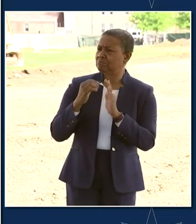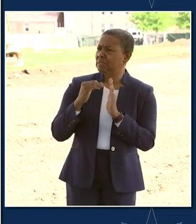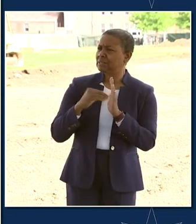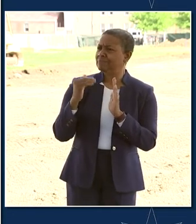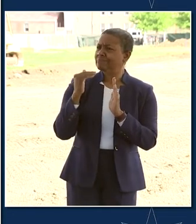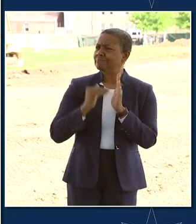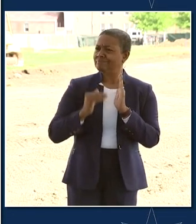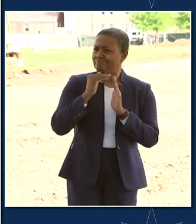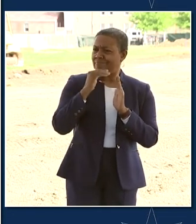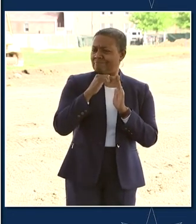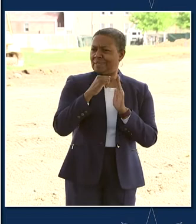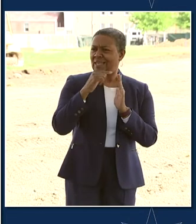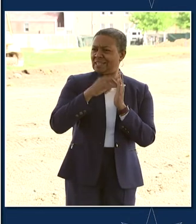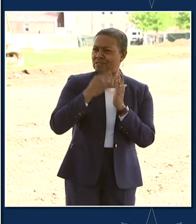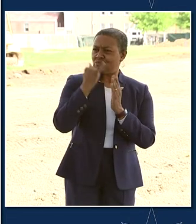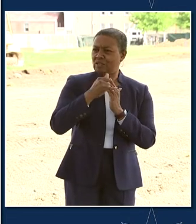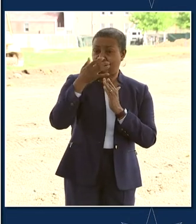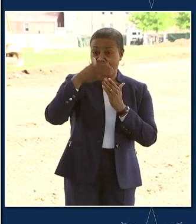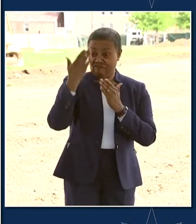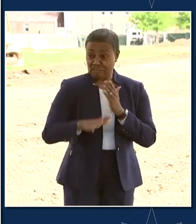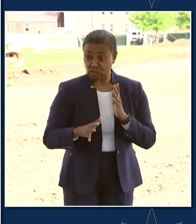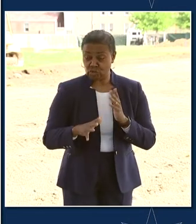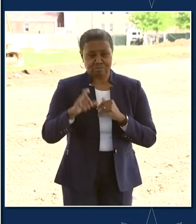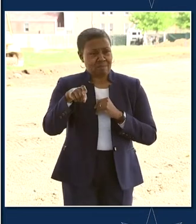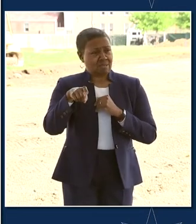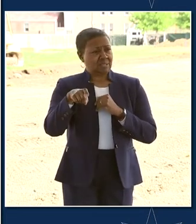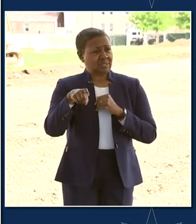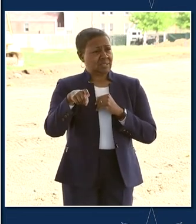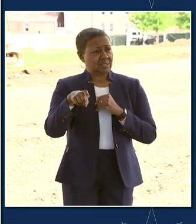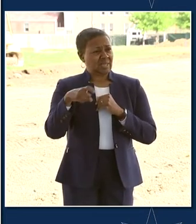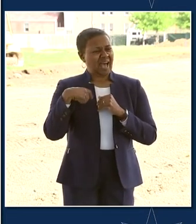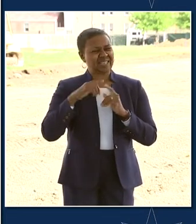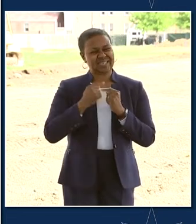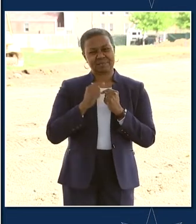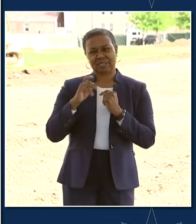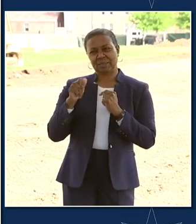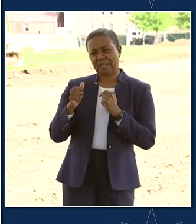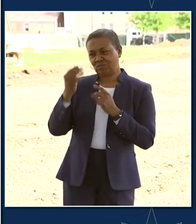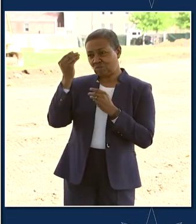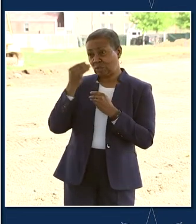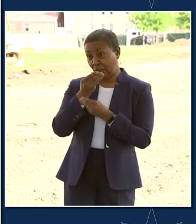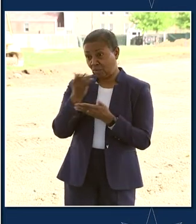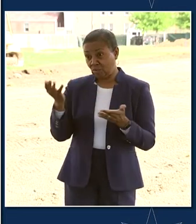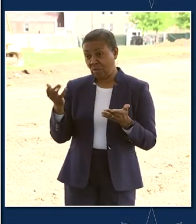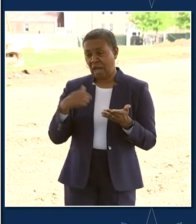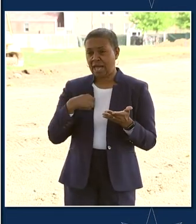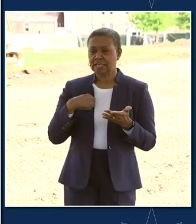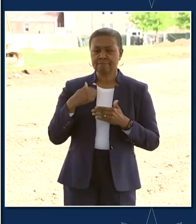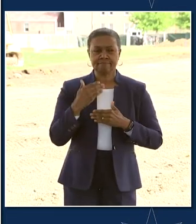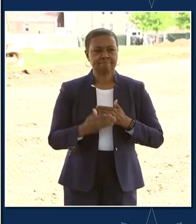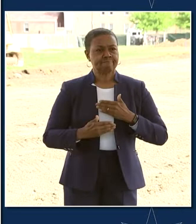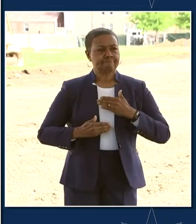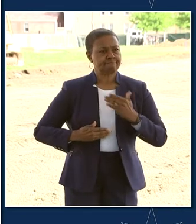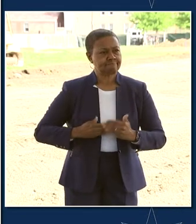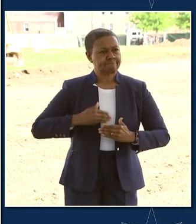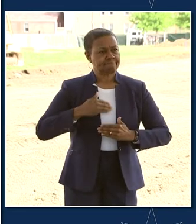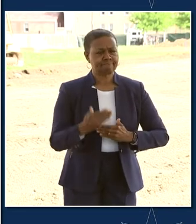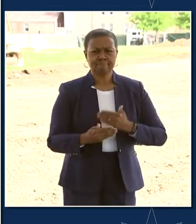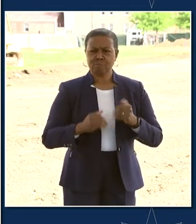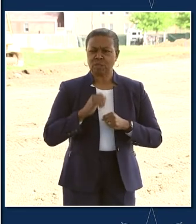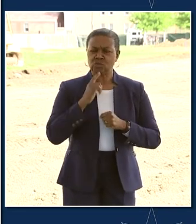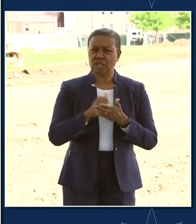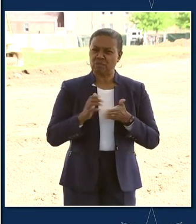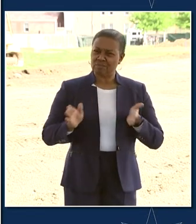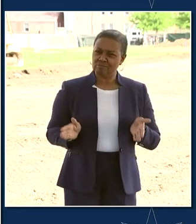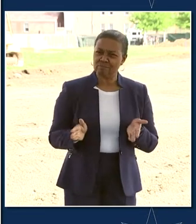was getting this project done. As the team at CPS will tell you, I was relentless in making sure that we